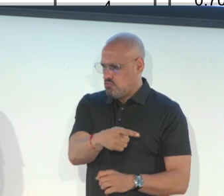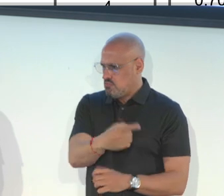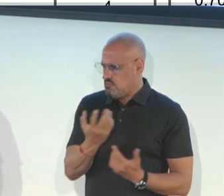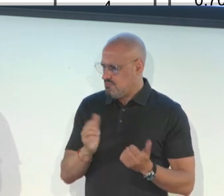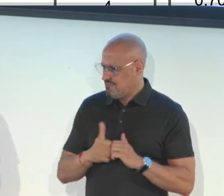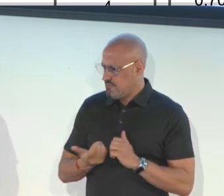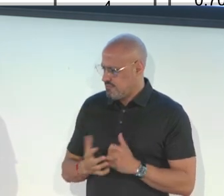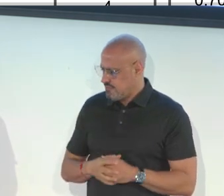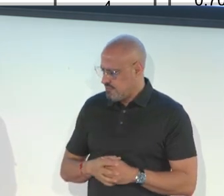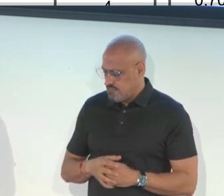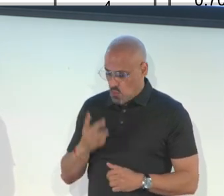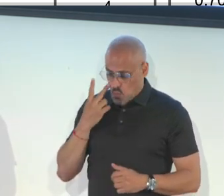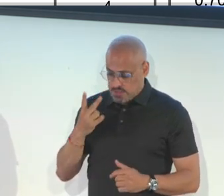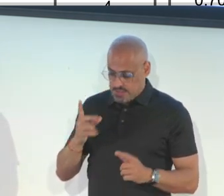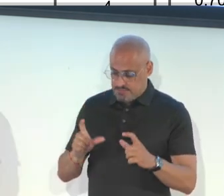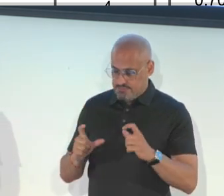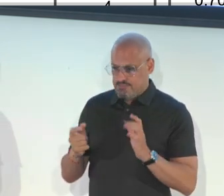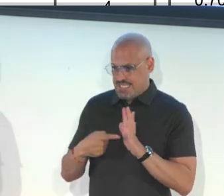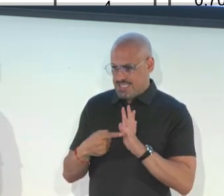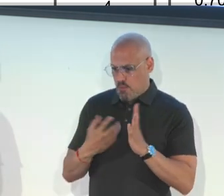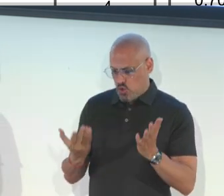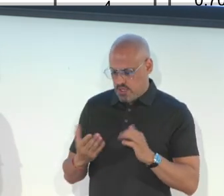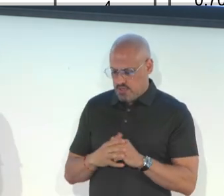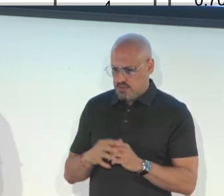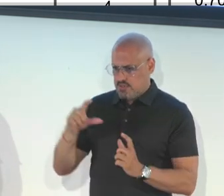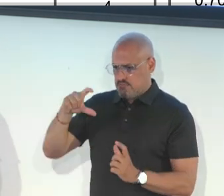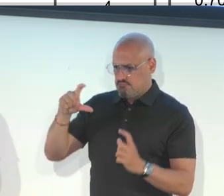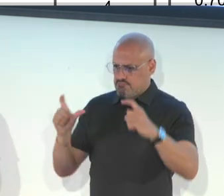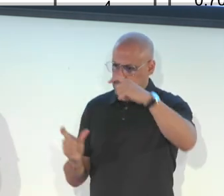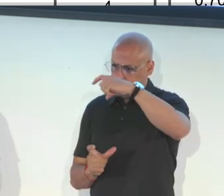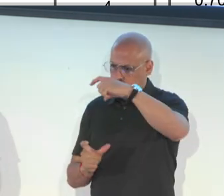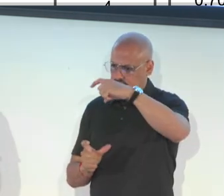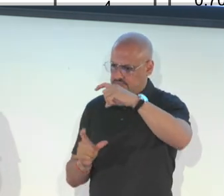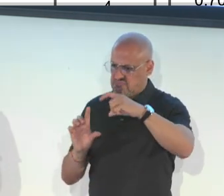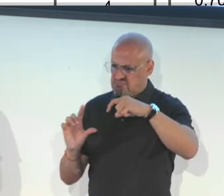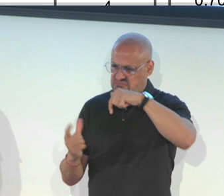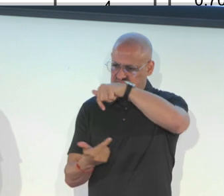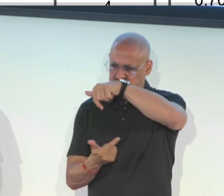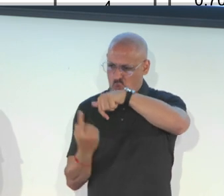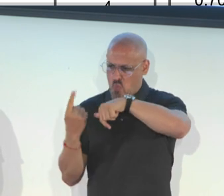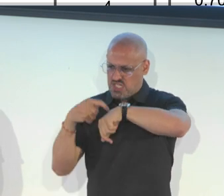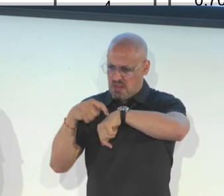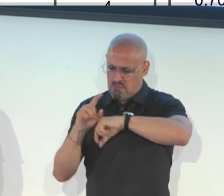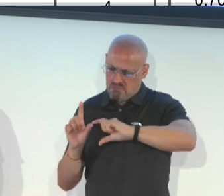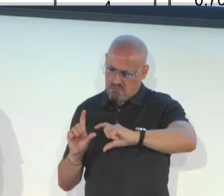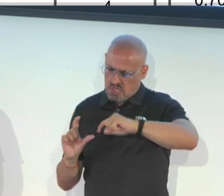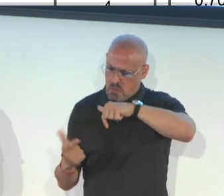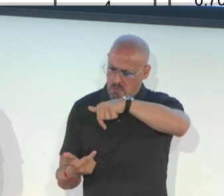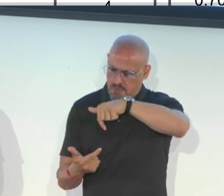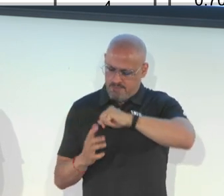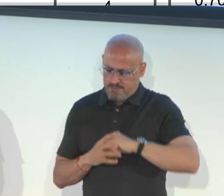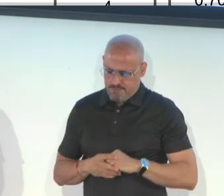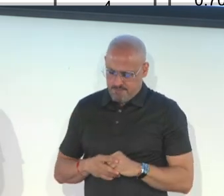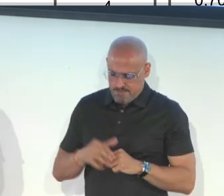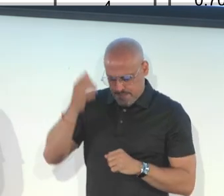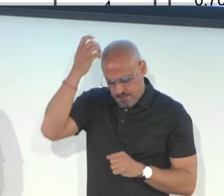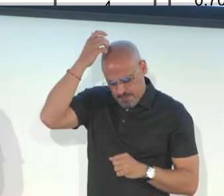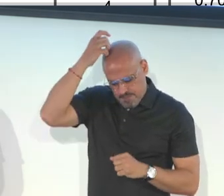Well, we see an example here of a rotation. The cube is just rotated once.